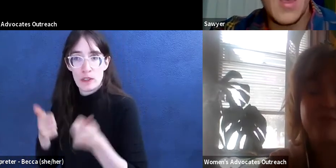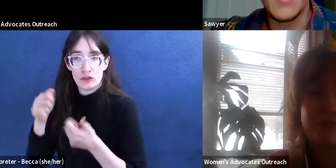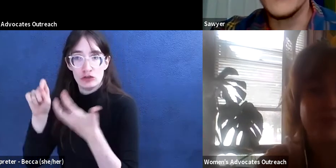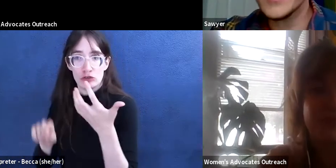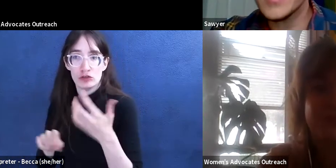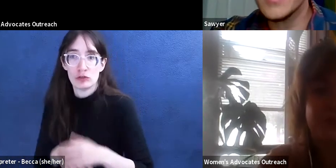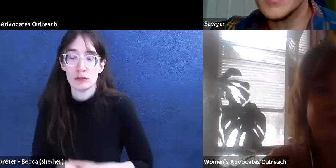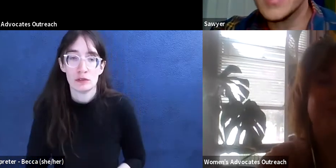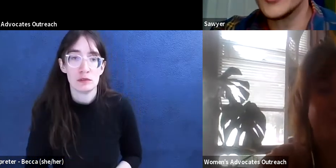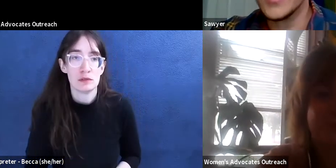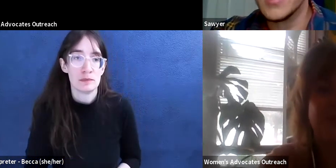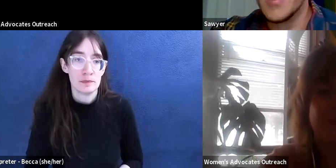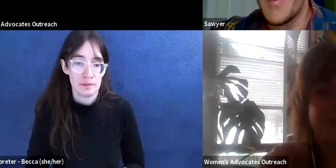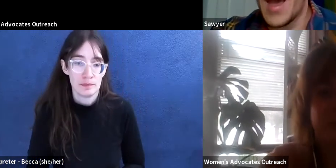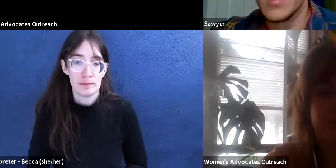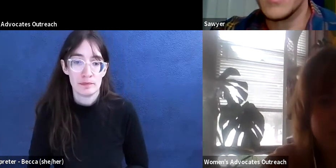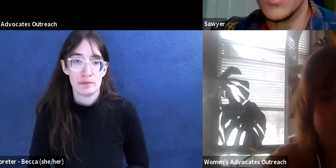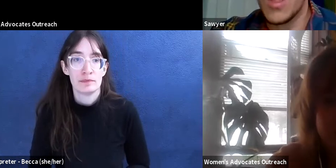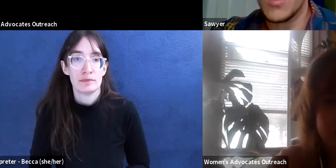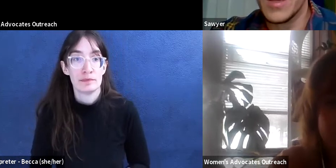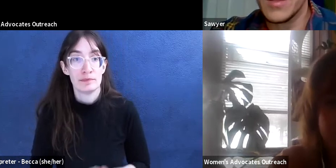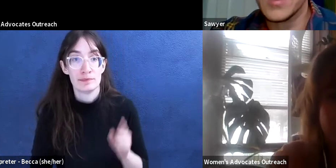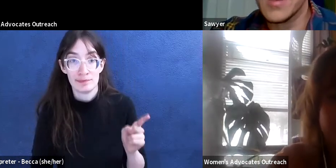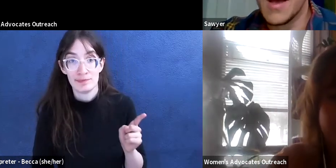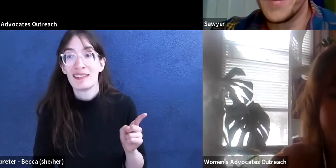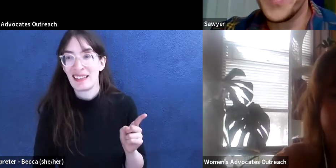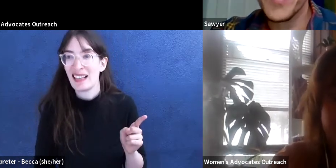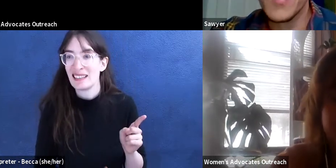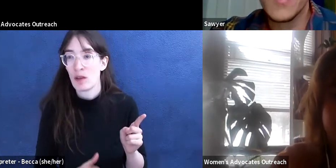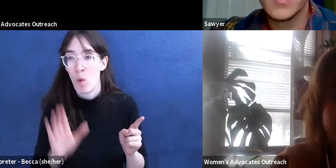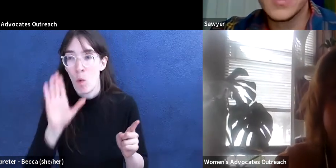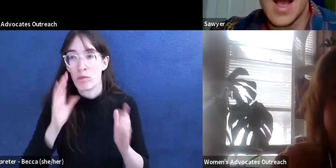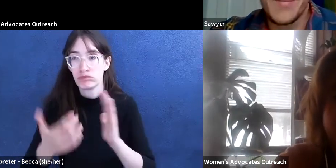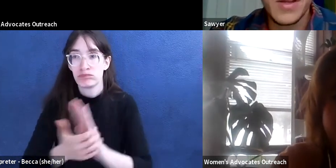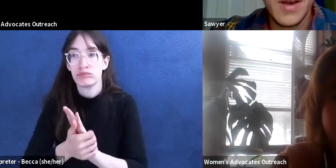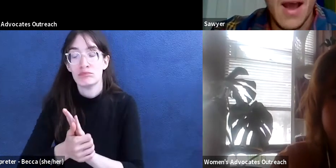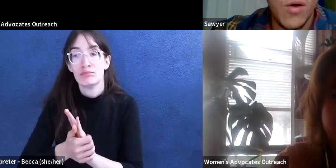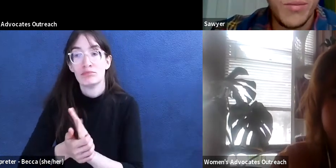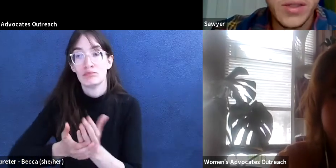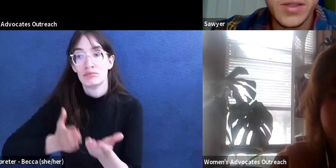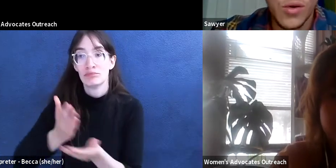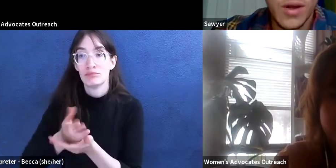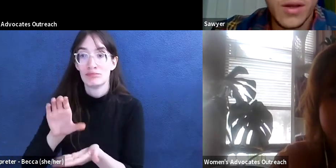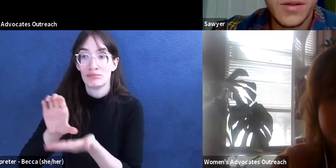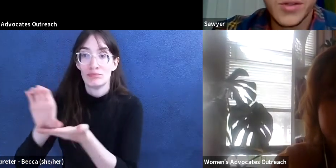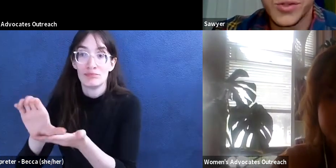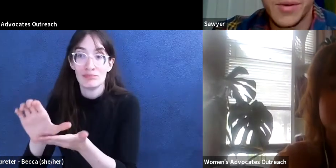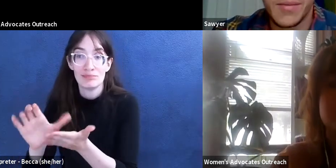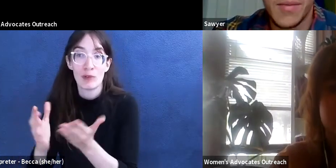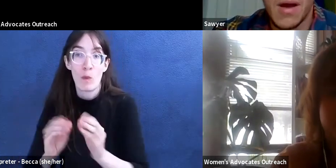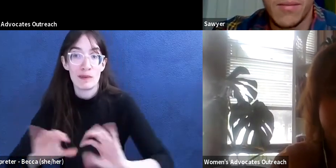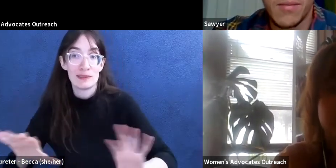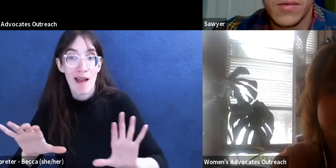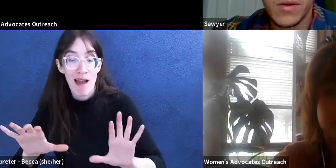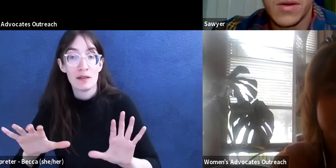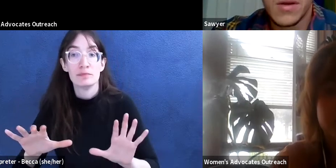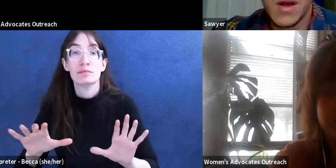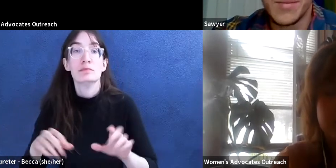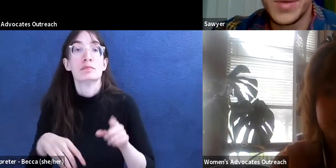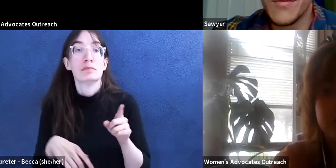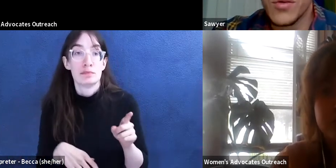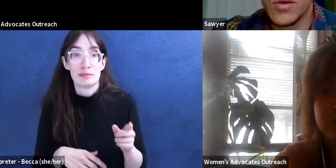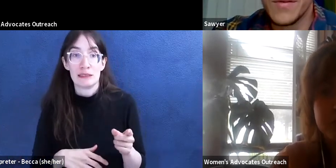up. This is some examples of questions that you might get, some